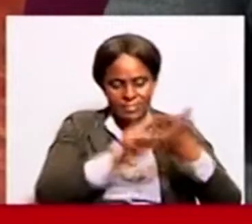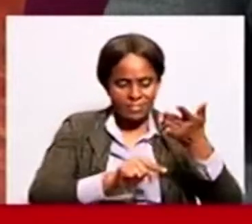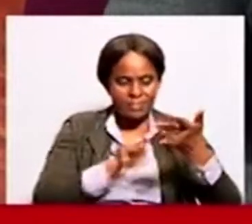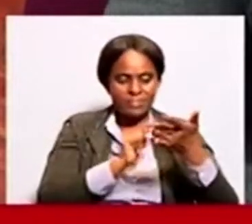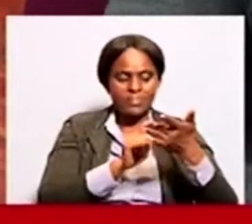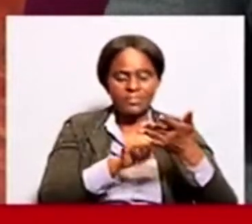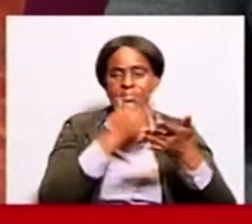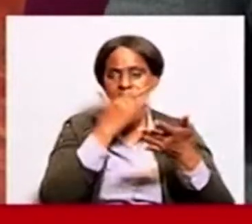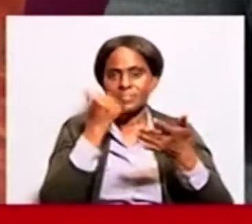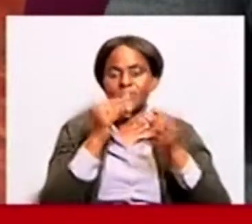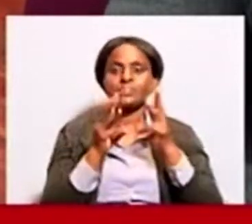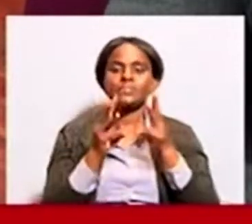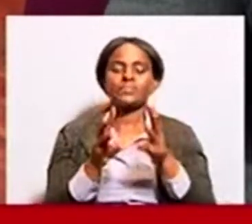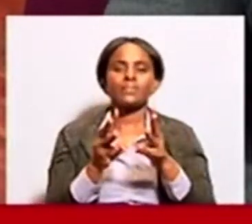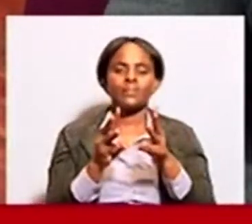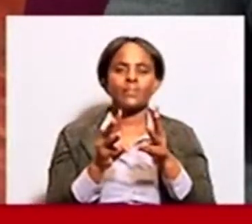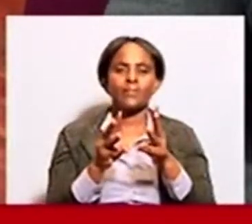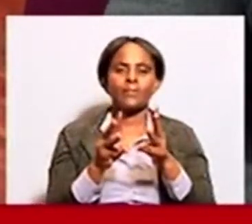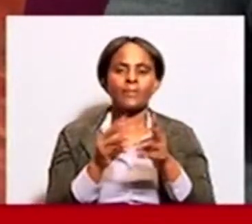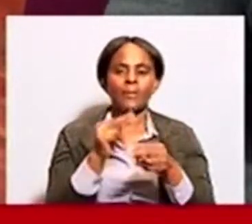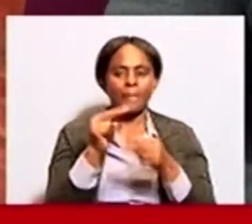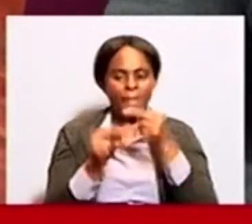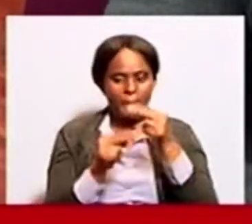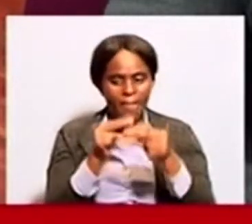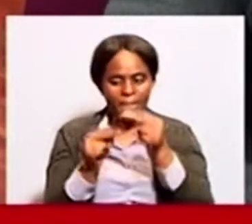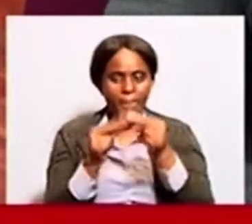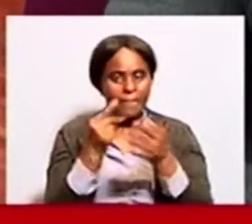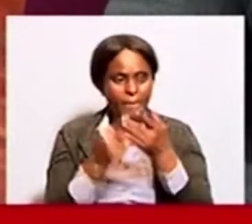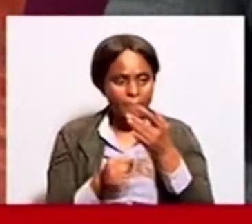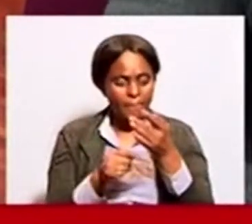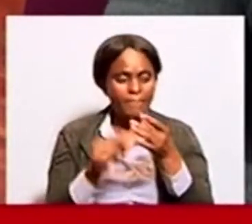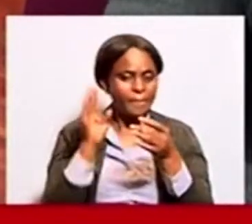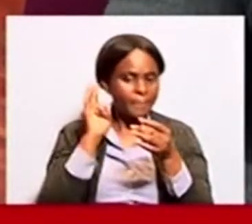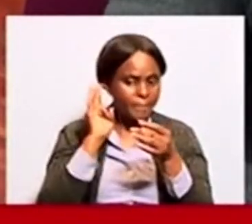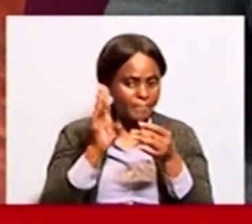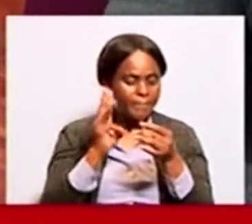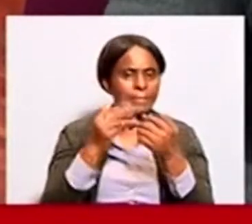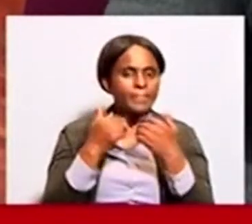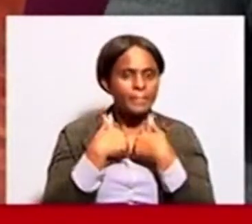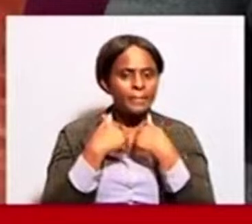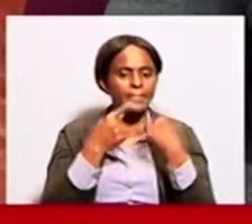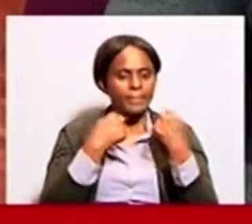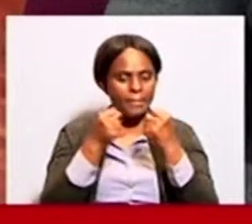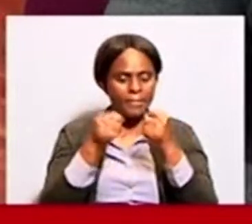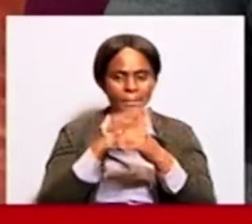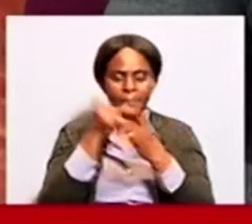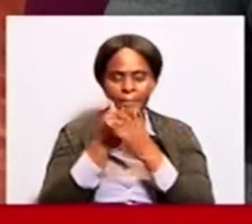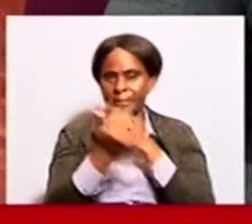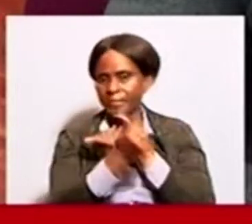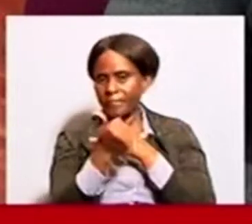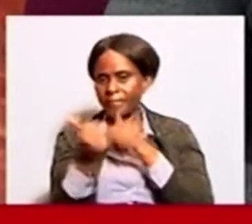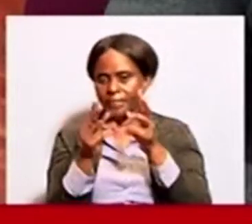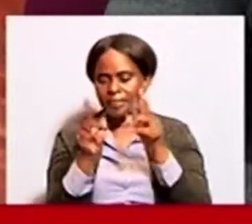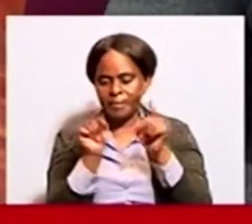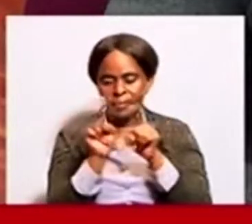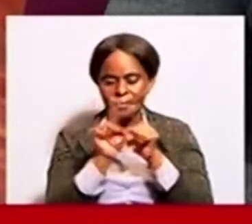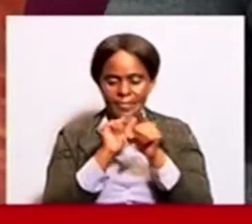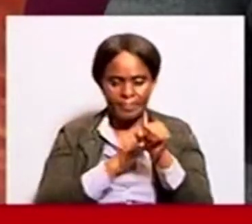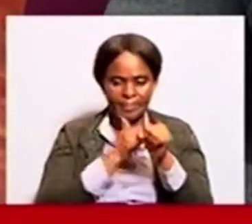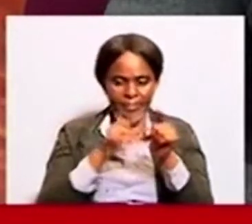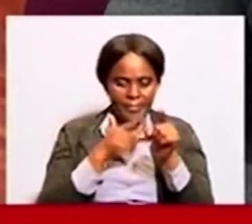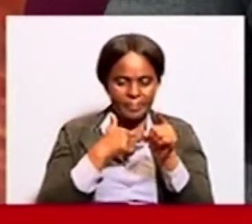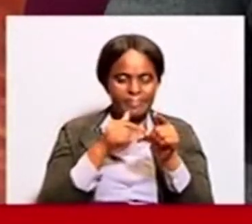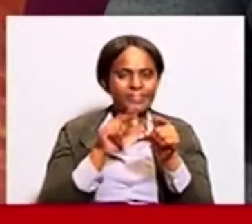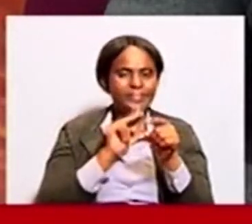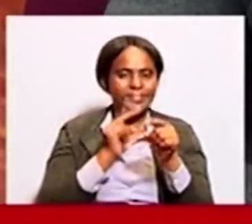the best option, then it means we will have tried all other options and we feel we are not